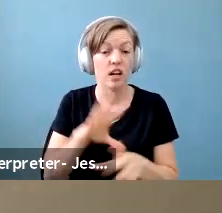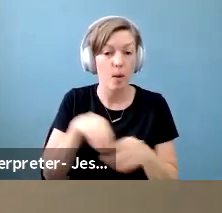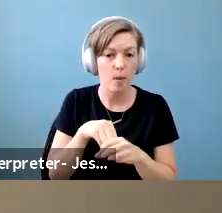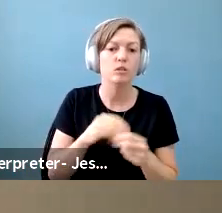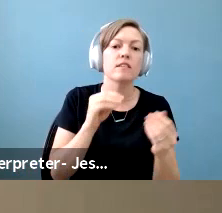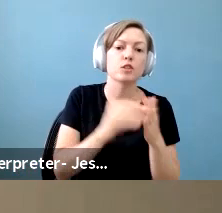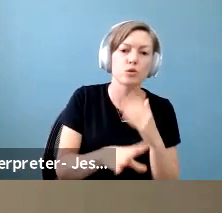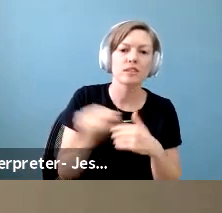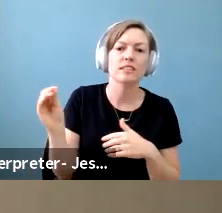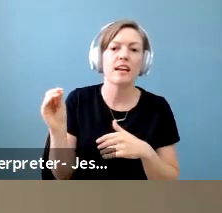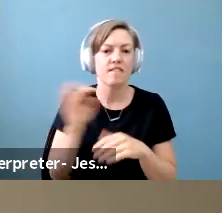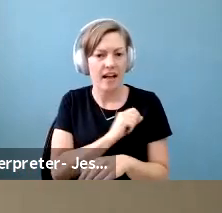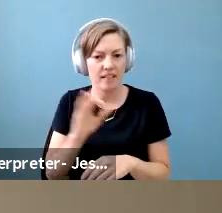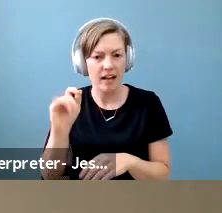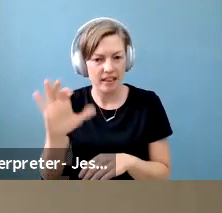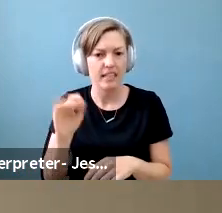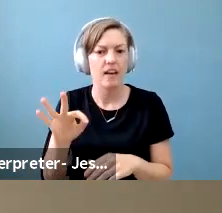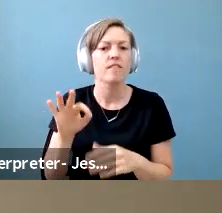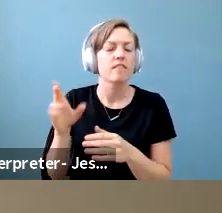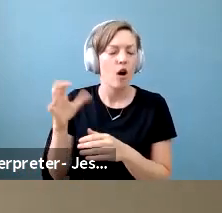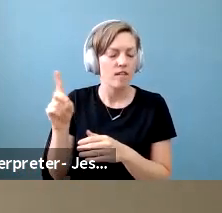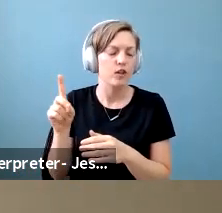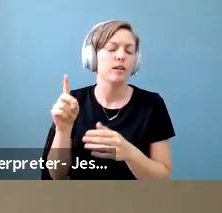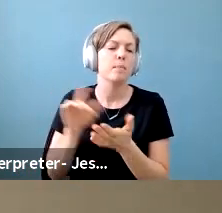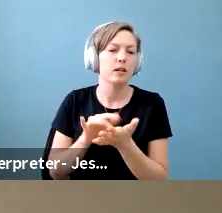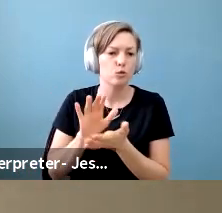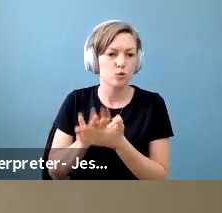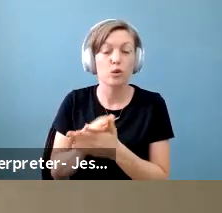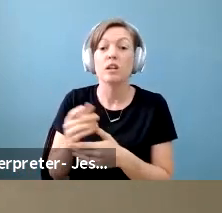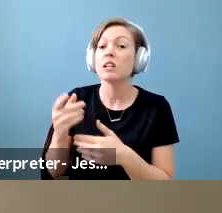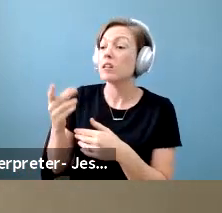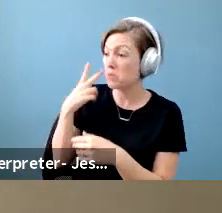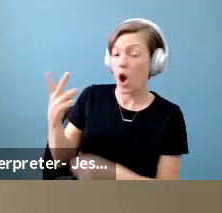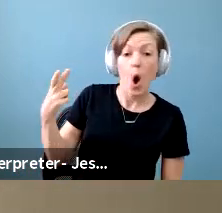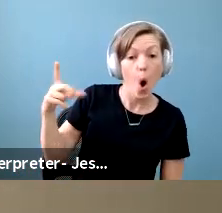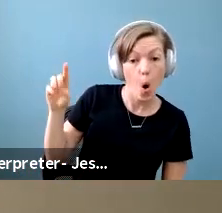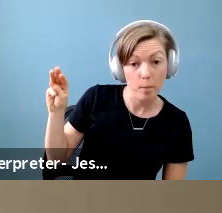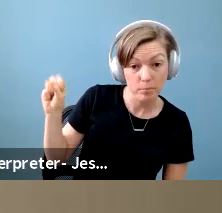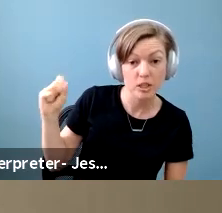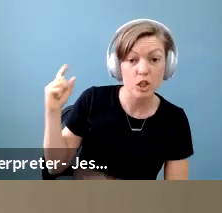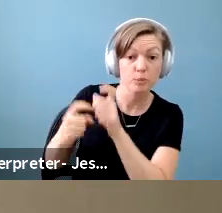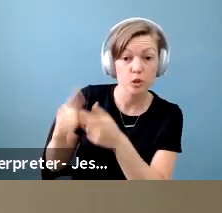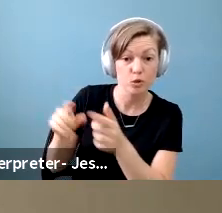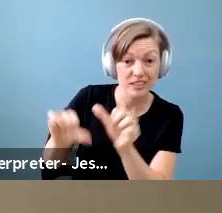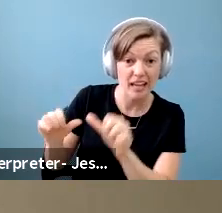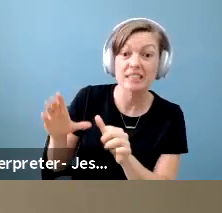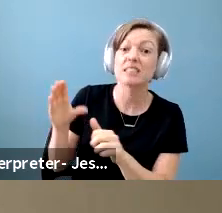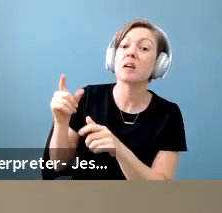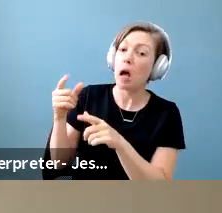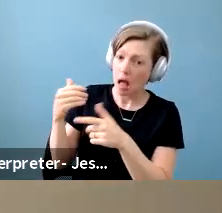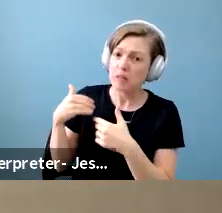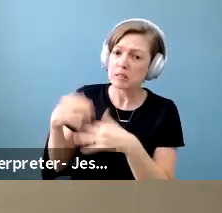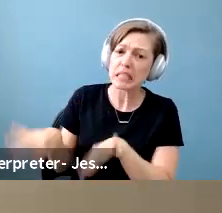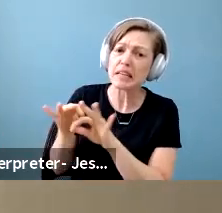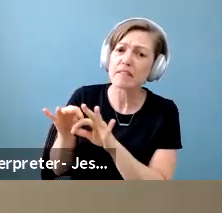faculty at Harvard Medical School found that although Holmes's contribution to science and medicine continue to be seen as significant,